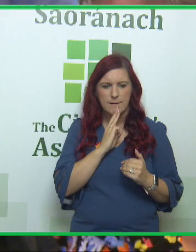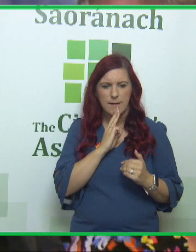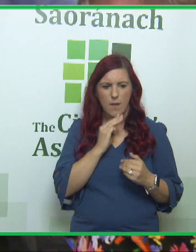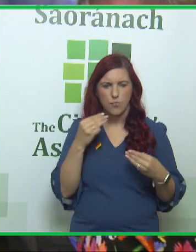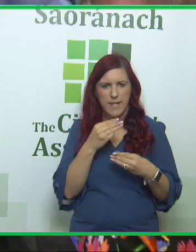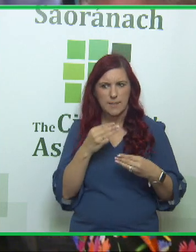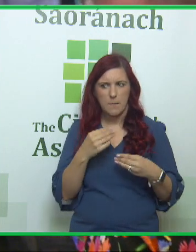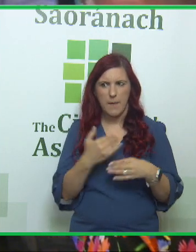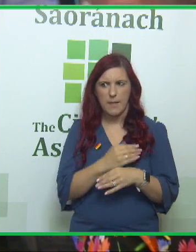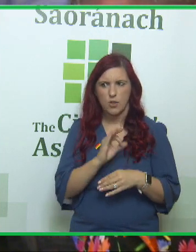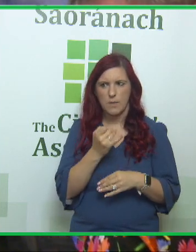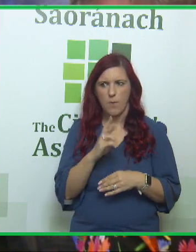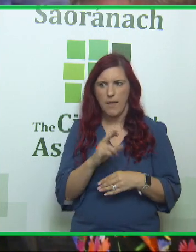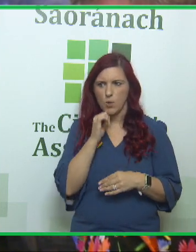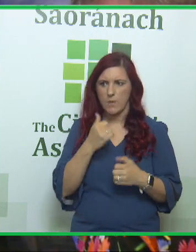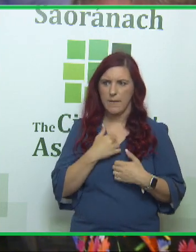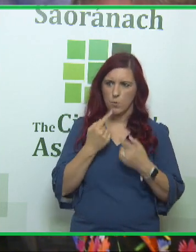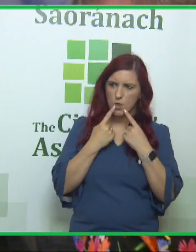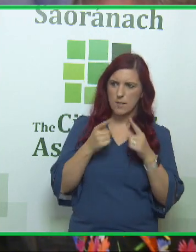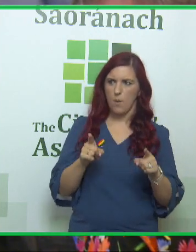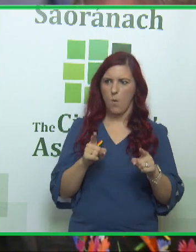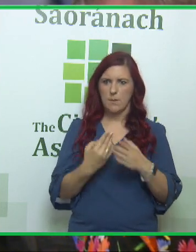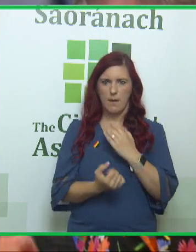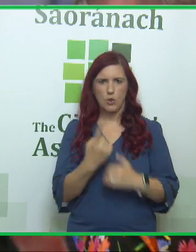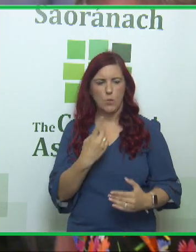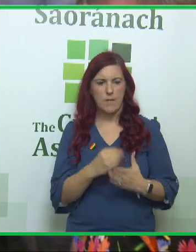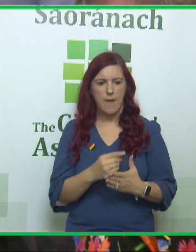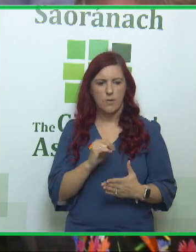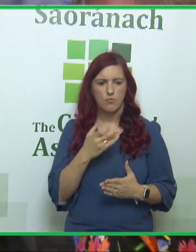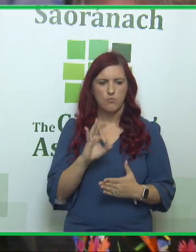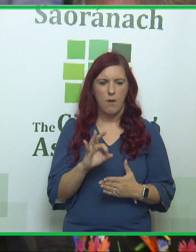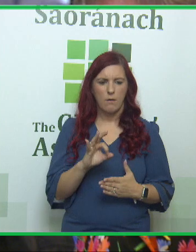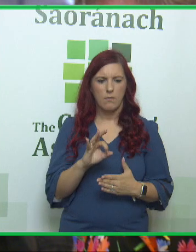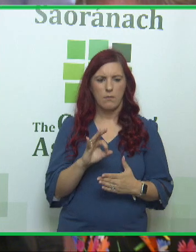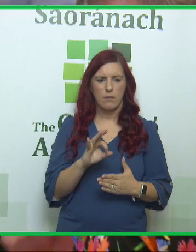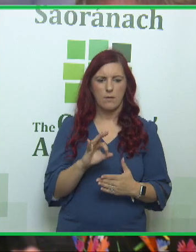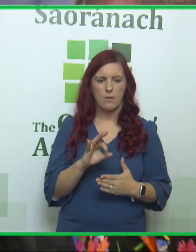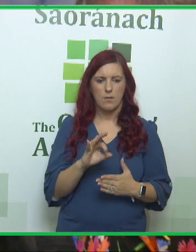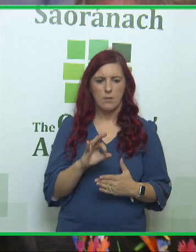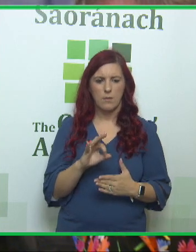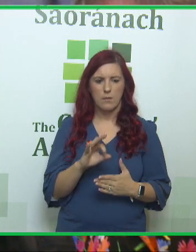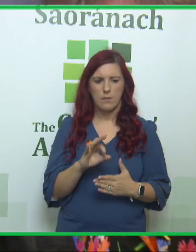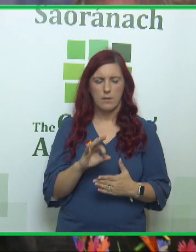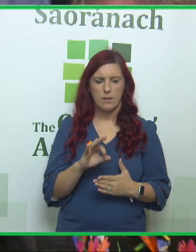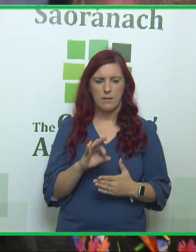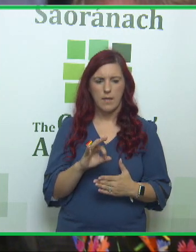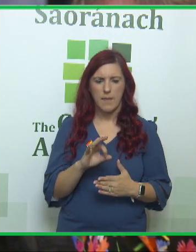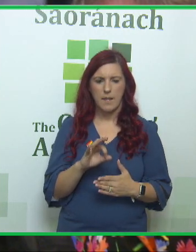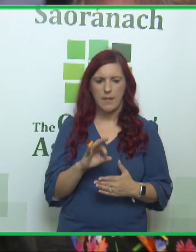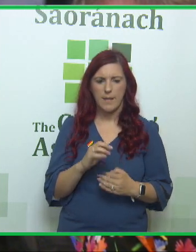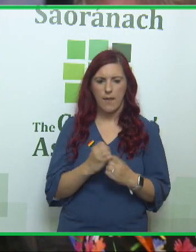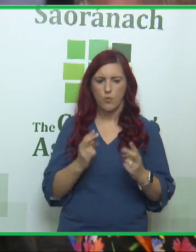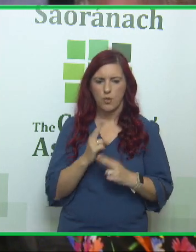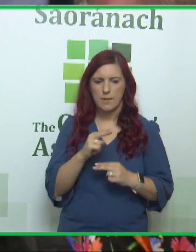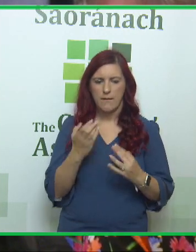people, most public people, shouldn't have the access, maybe just shouldn't